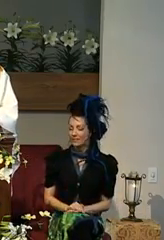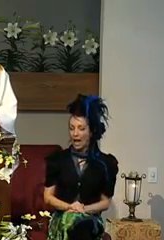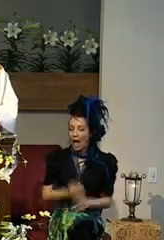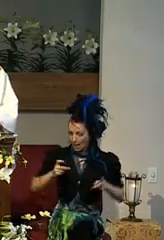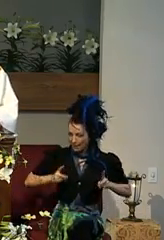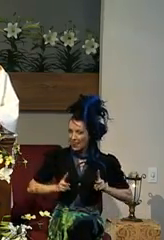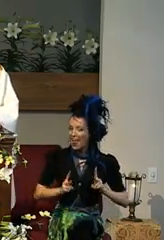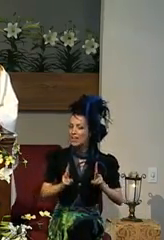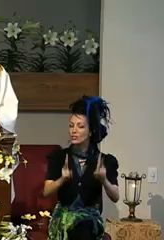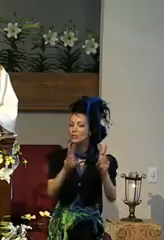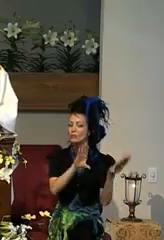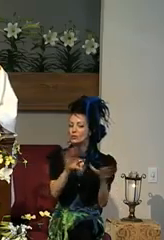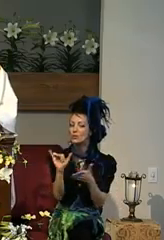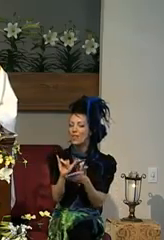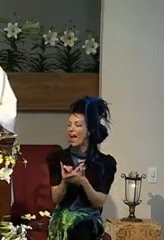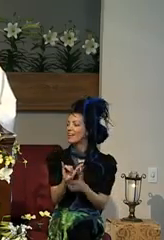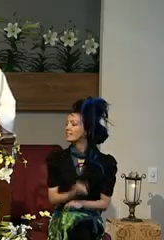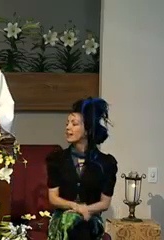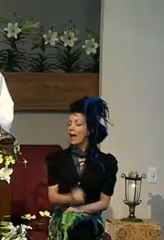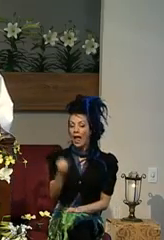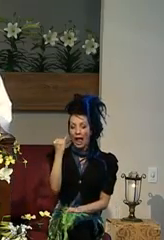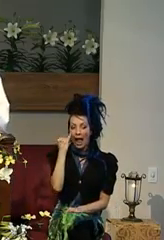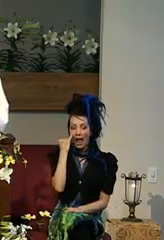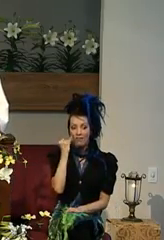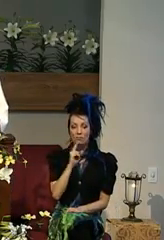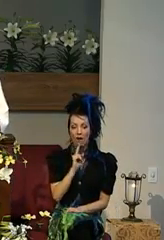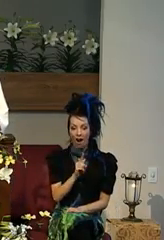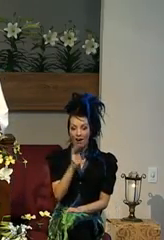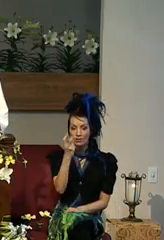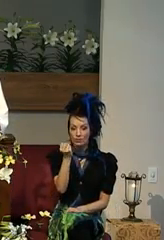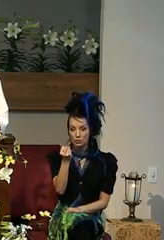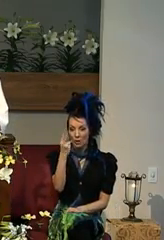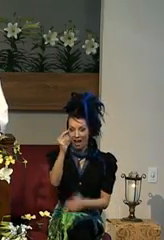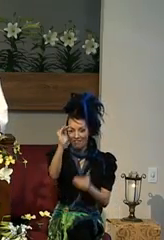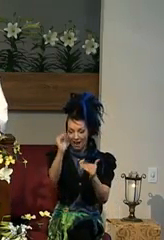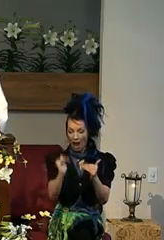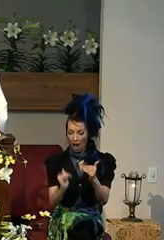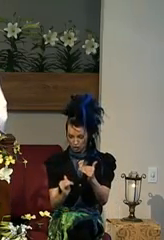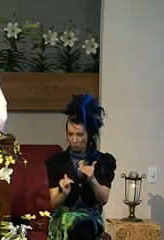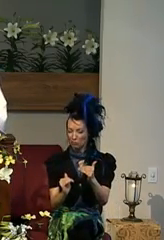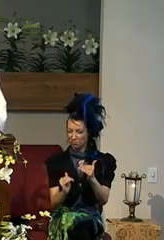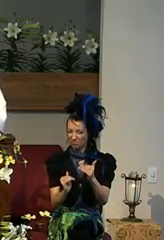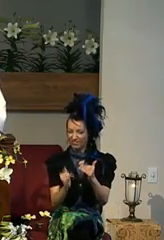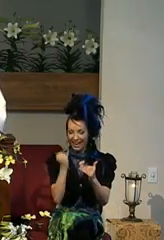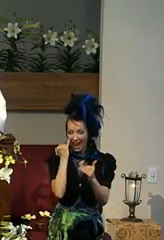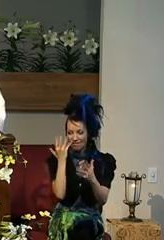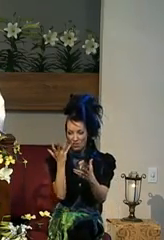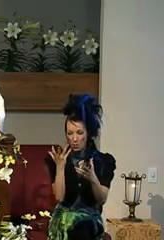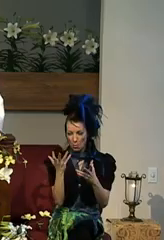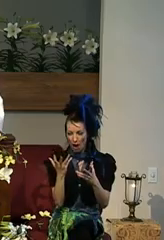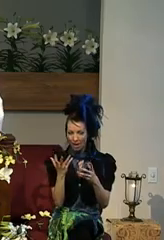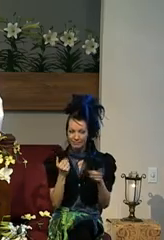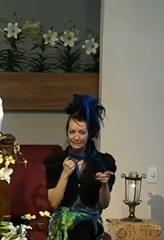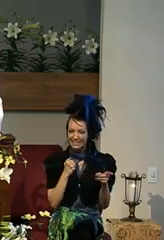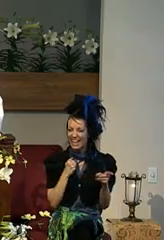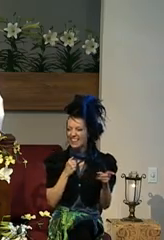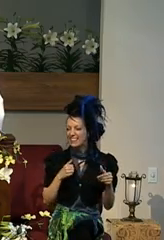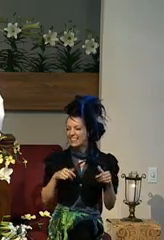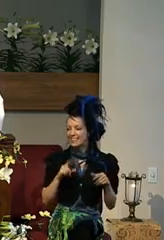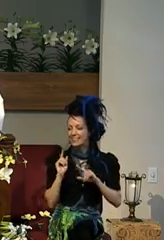but I'm also going to encourage you that for those who actually are 12 and under, if you would just give them a head